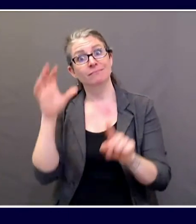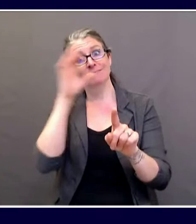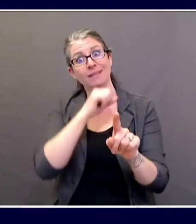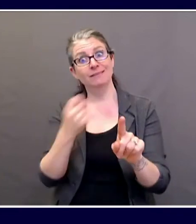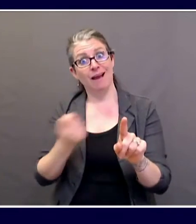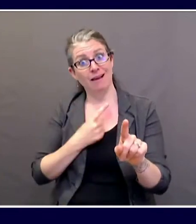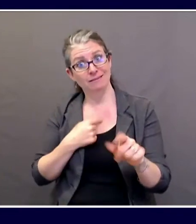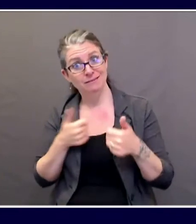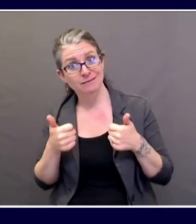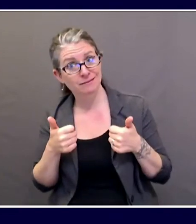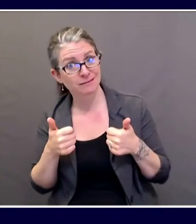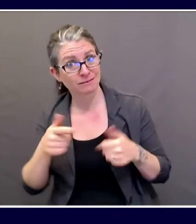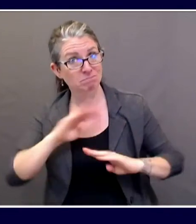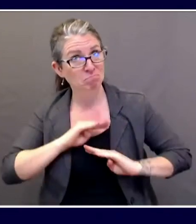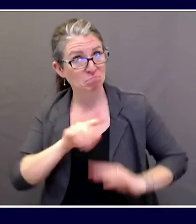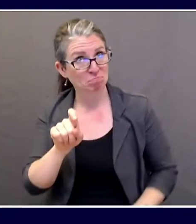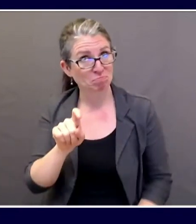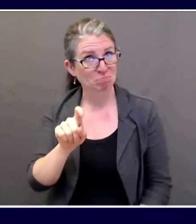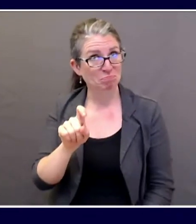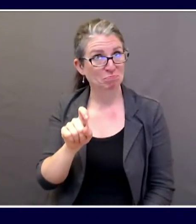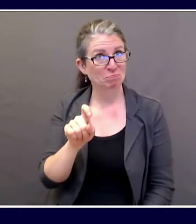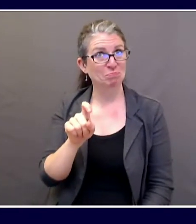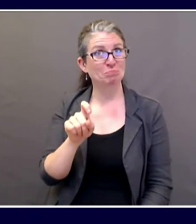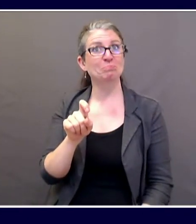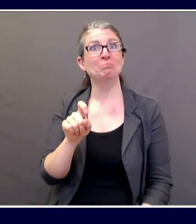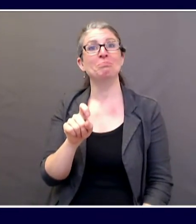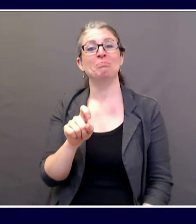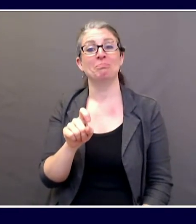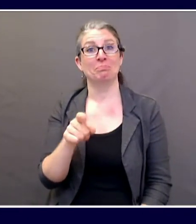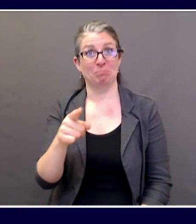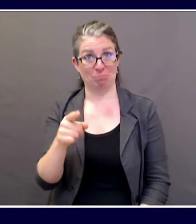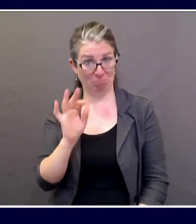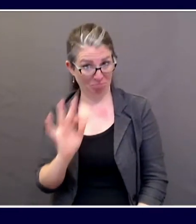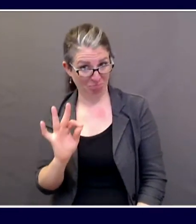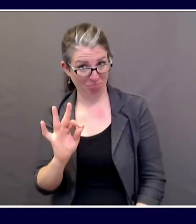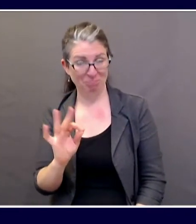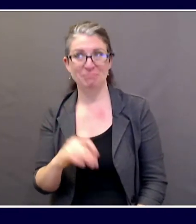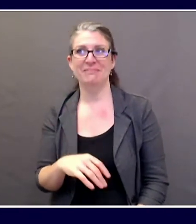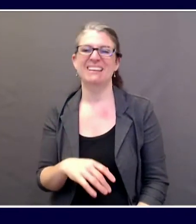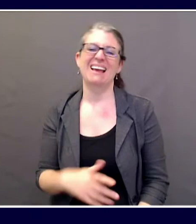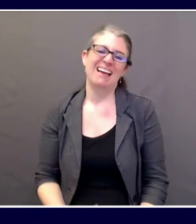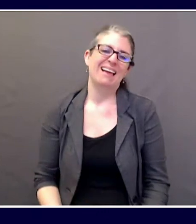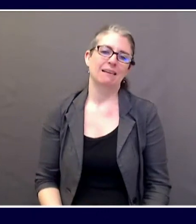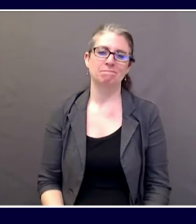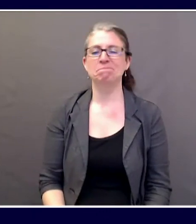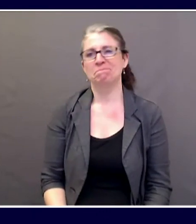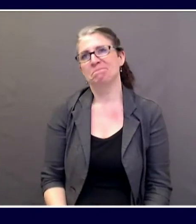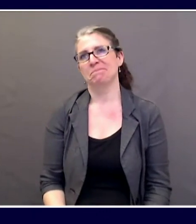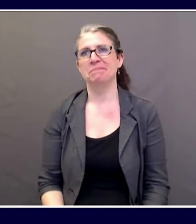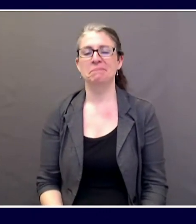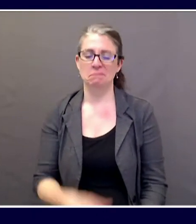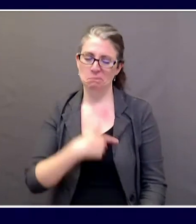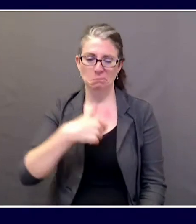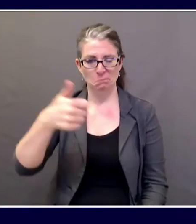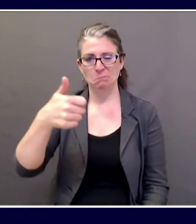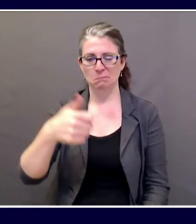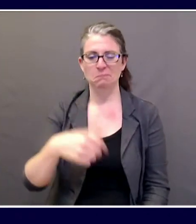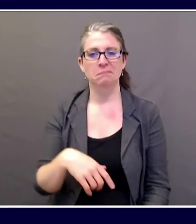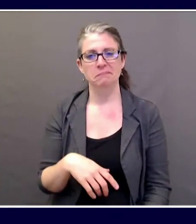also kind of different question here. Now that we're sort of reaching private providers who